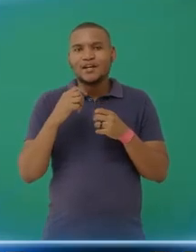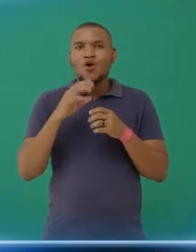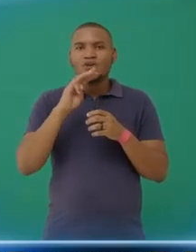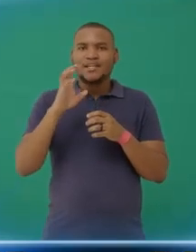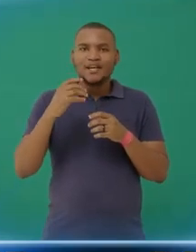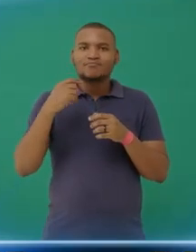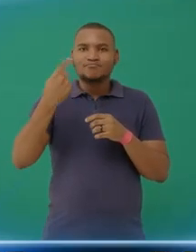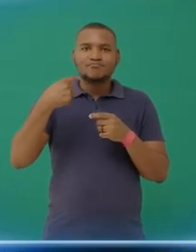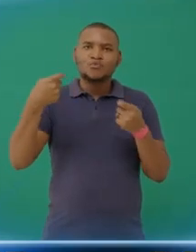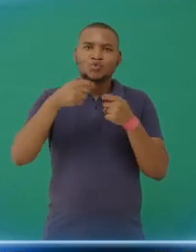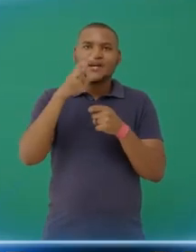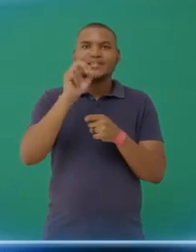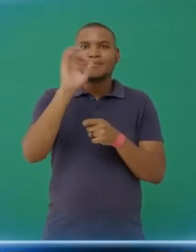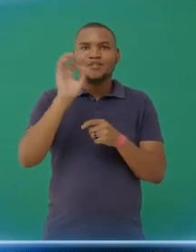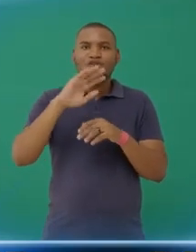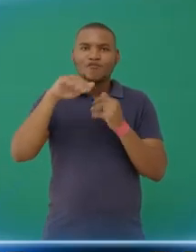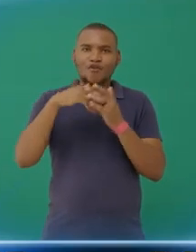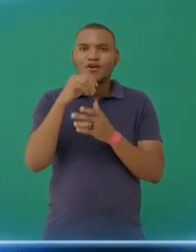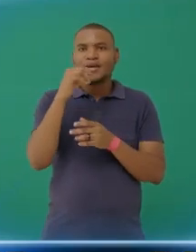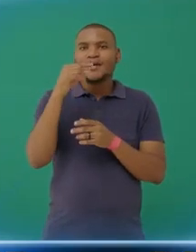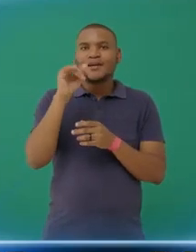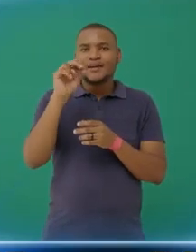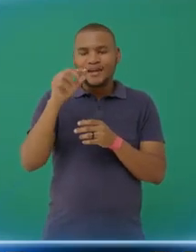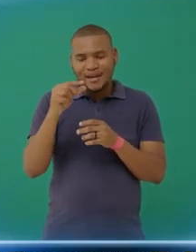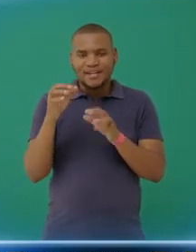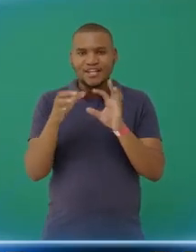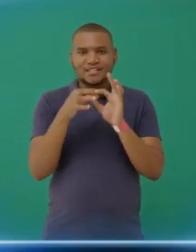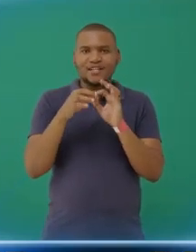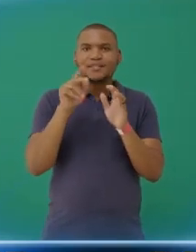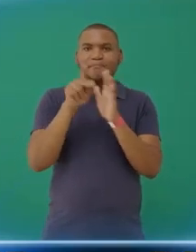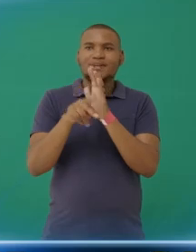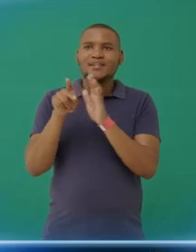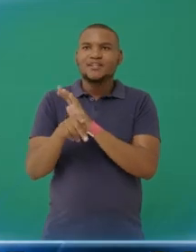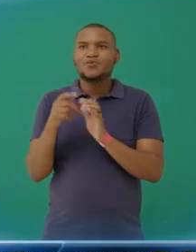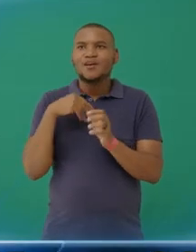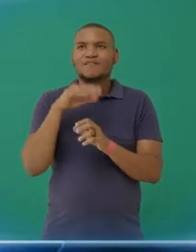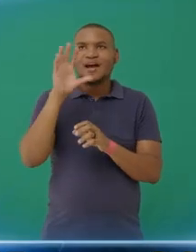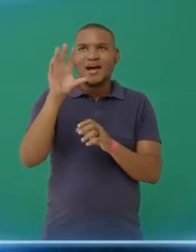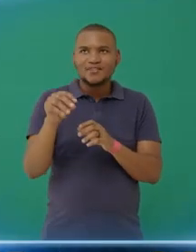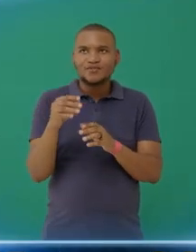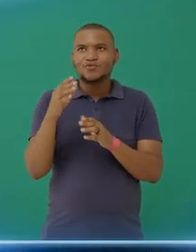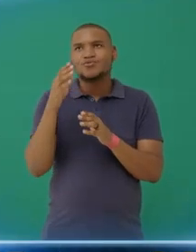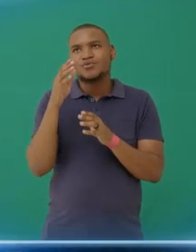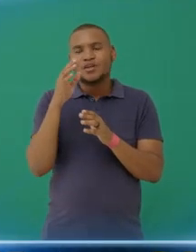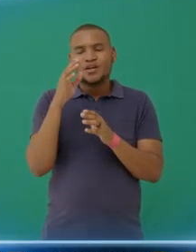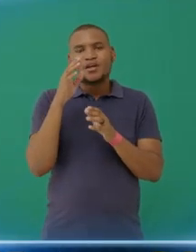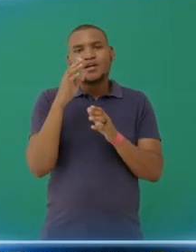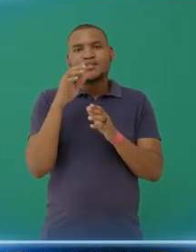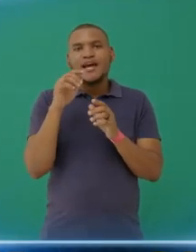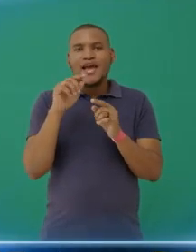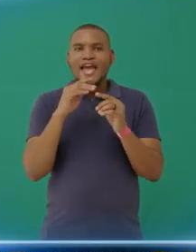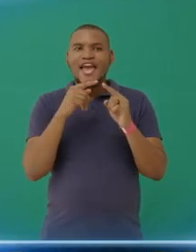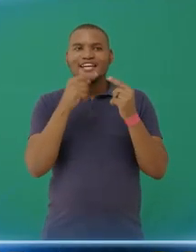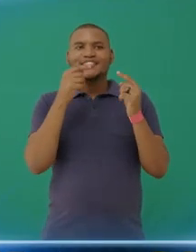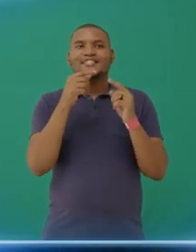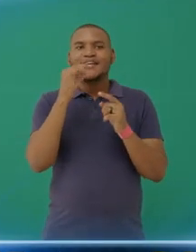over 80% of all gang-related murders in the entire country. We have asked for the anti-gang unit to be specifically deployed in